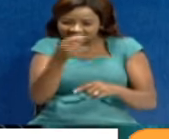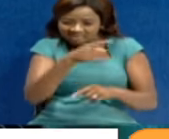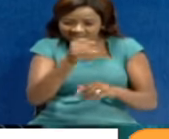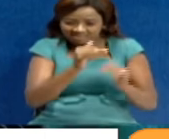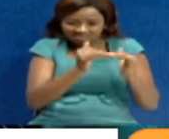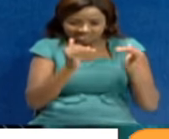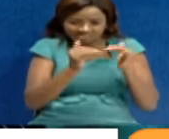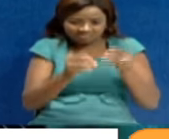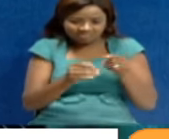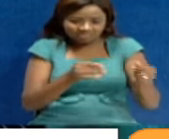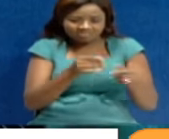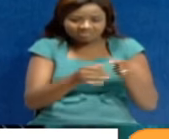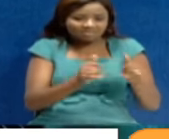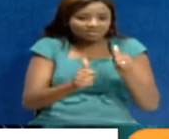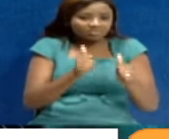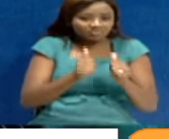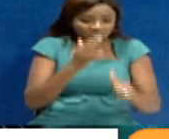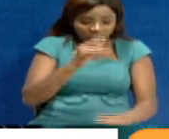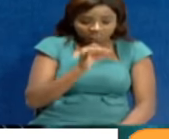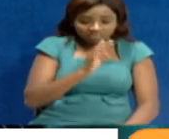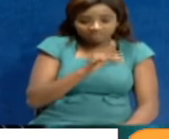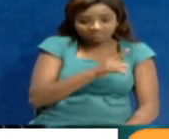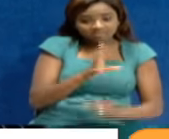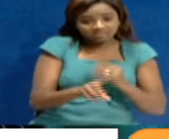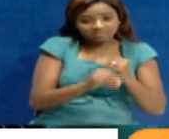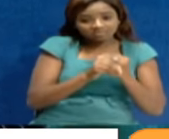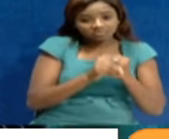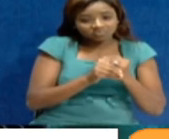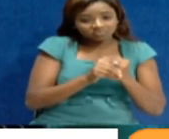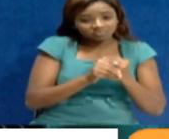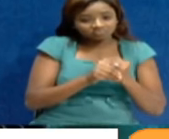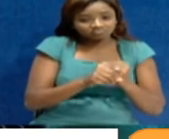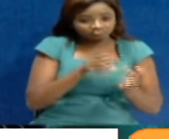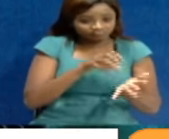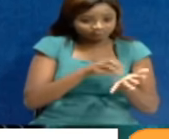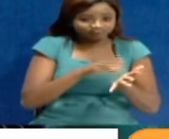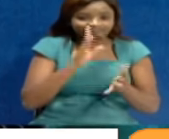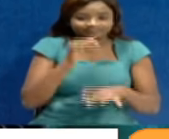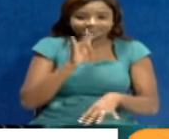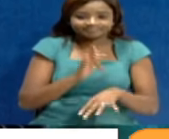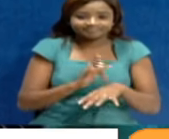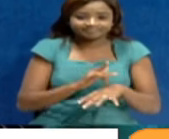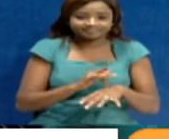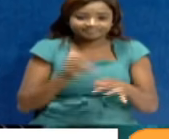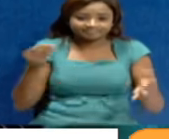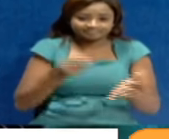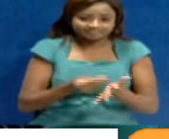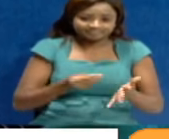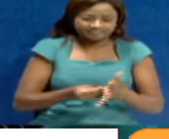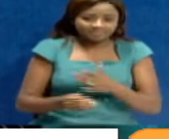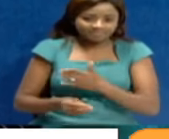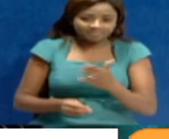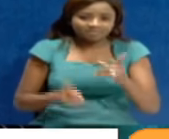or stress, those new additional offices would have on our public budget, a public purse. Also, the Public Service